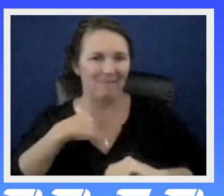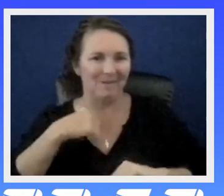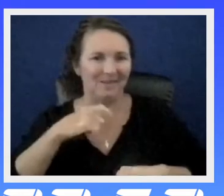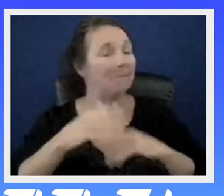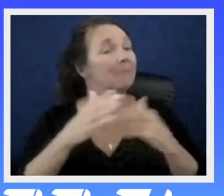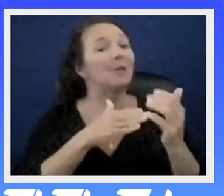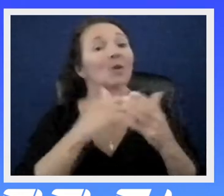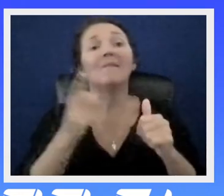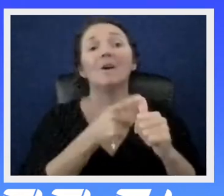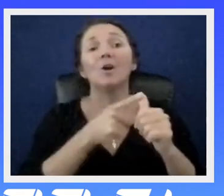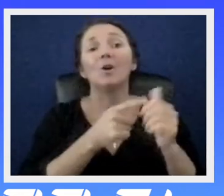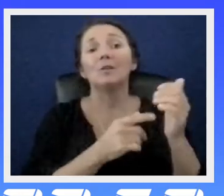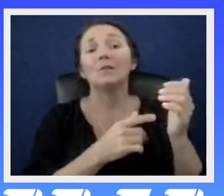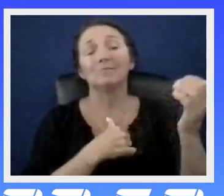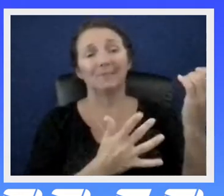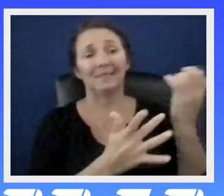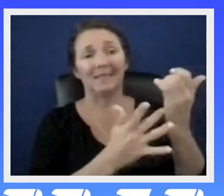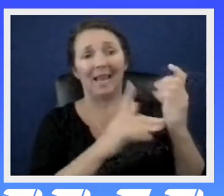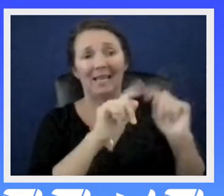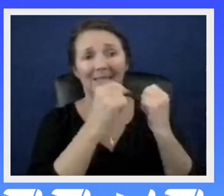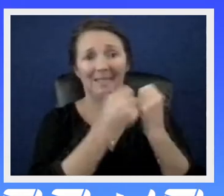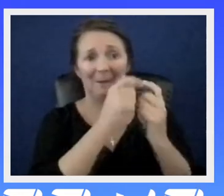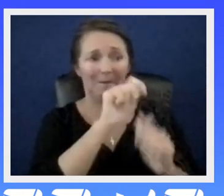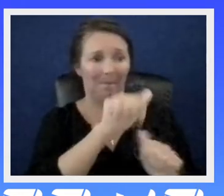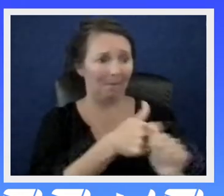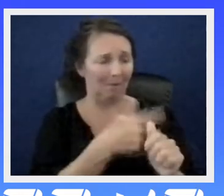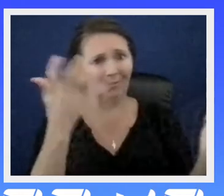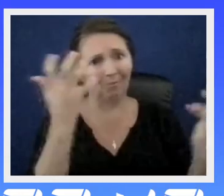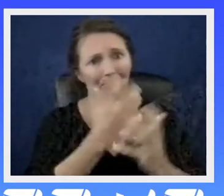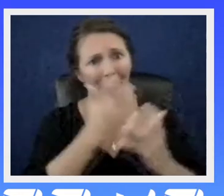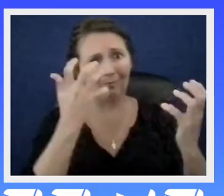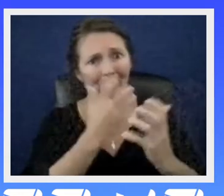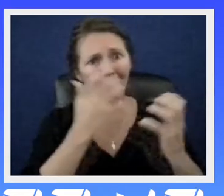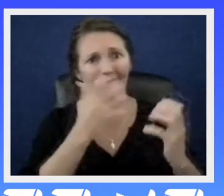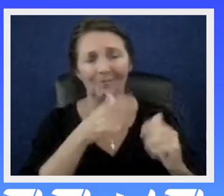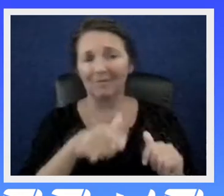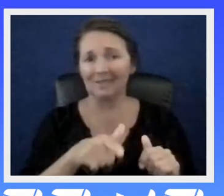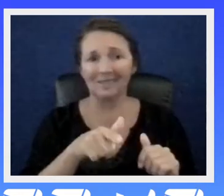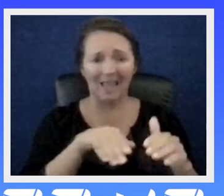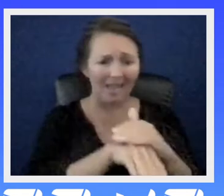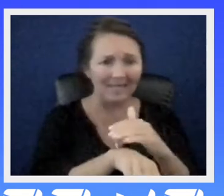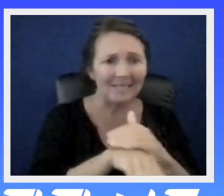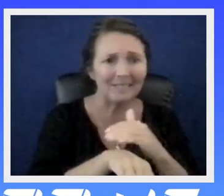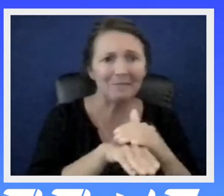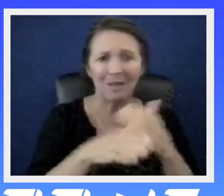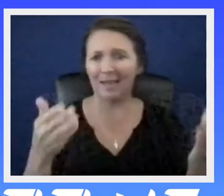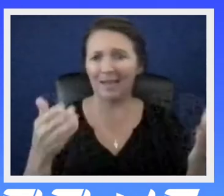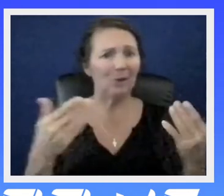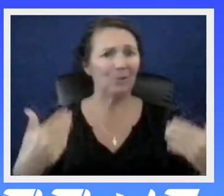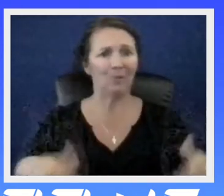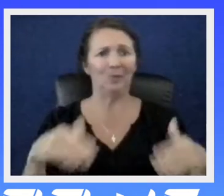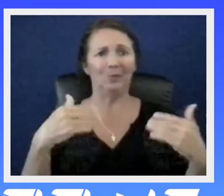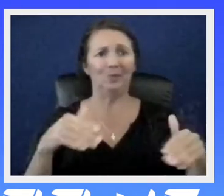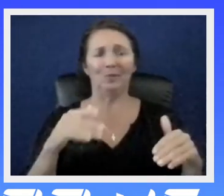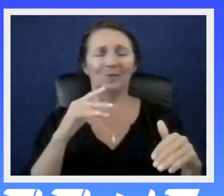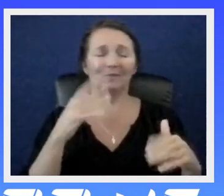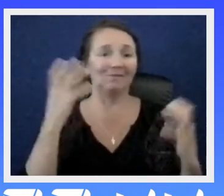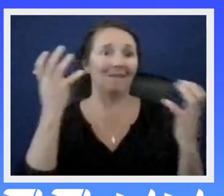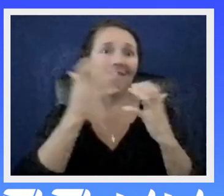out the tech team behind the scenes. This is amazing. The box is amazing. The accessibility here is fabulous. So thank